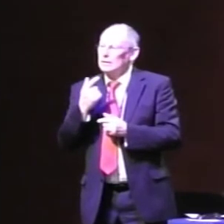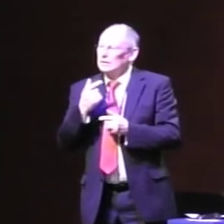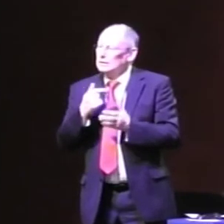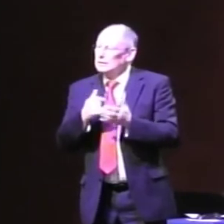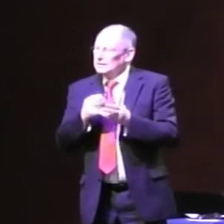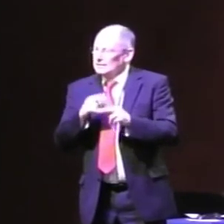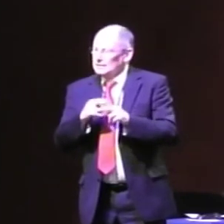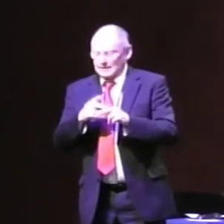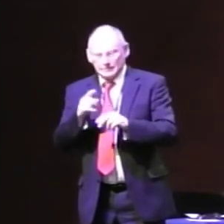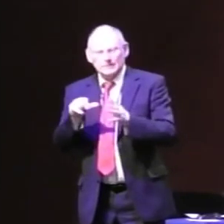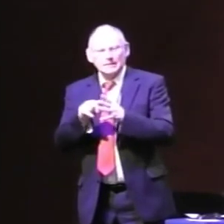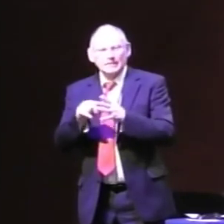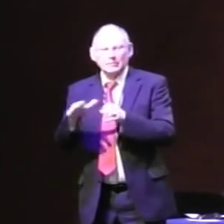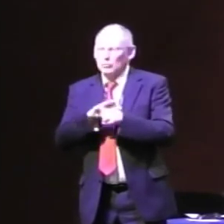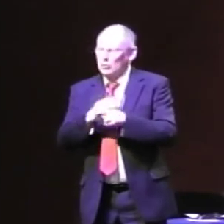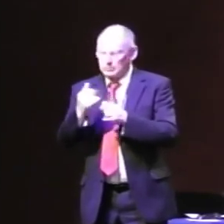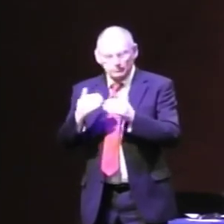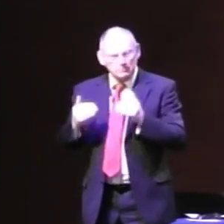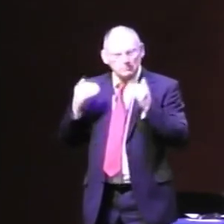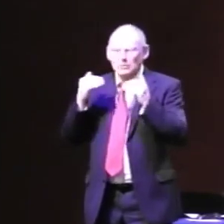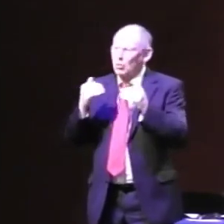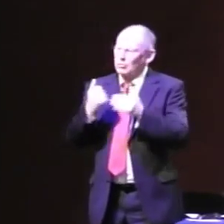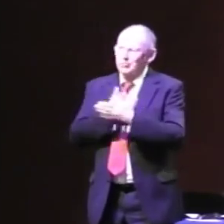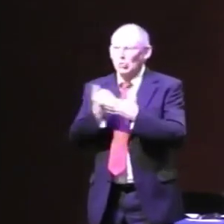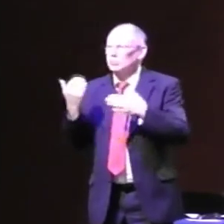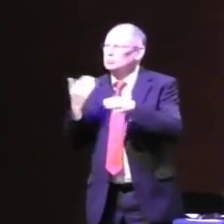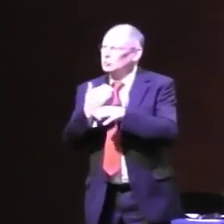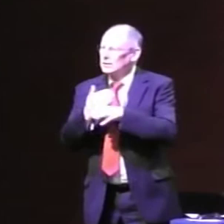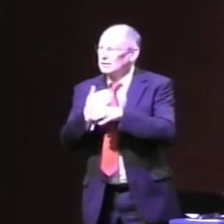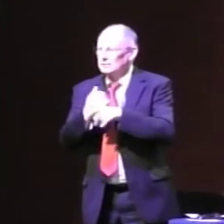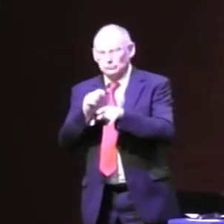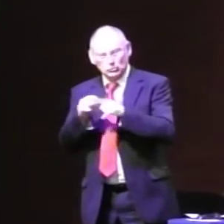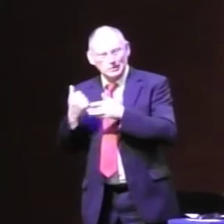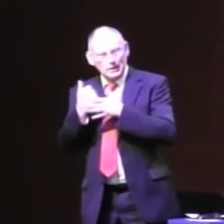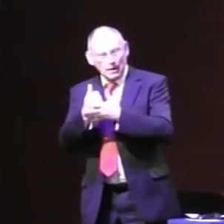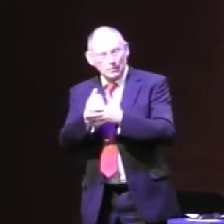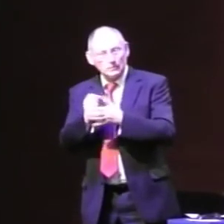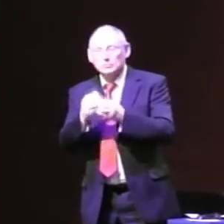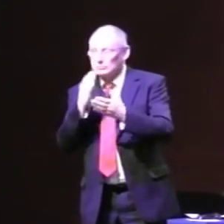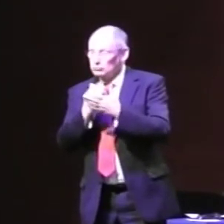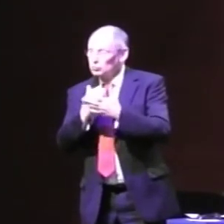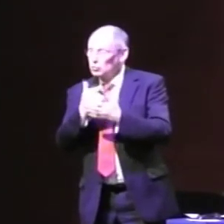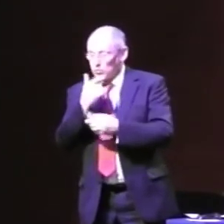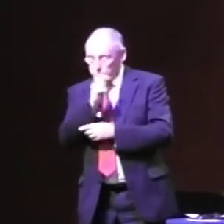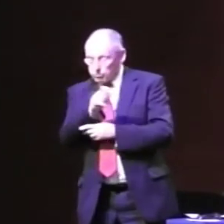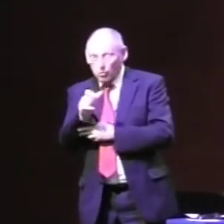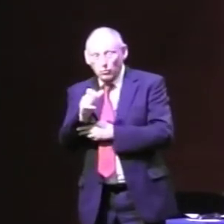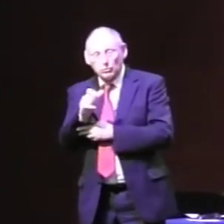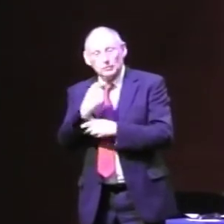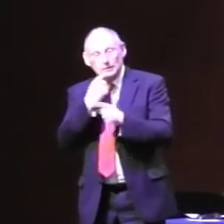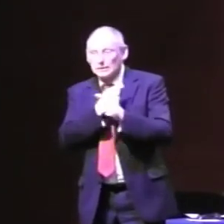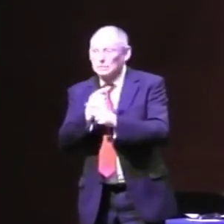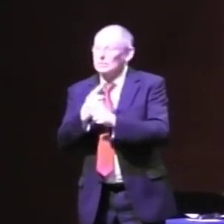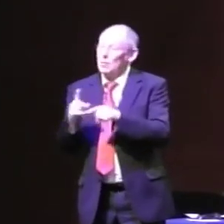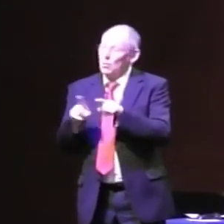untenable position. They've gone above and beyond their normal duties in order to help and to reassure the pupils that they teach. But in doing